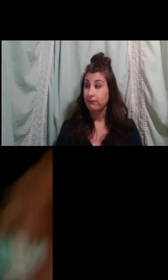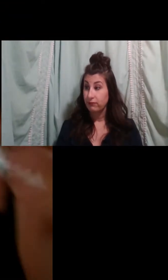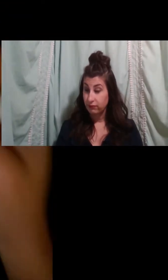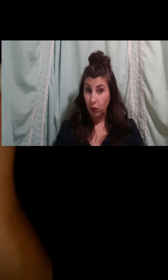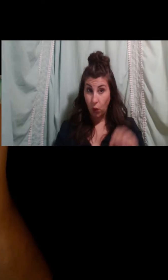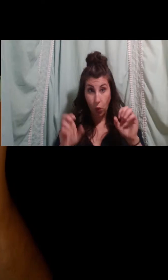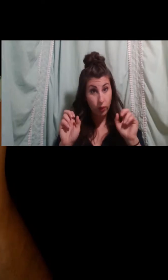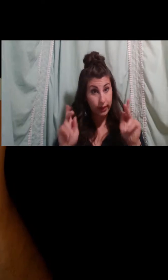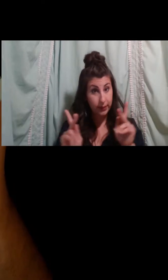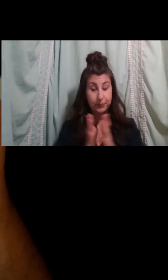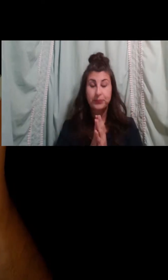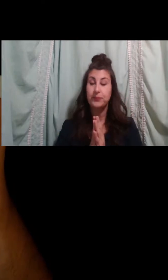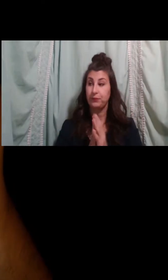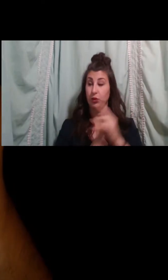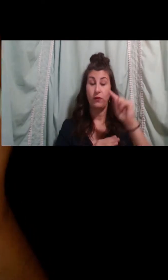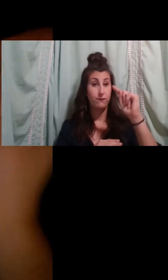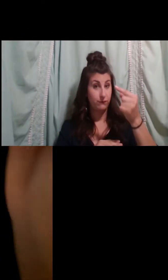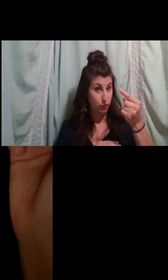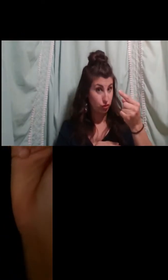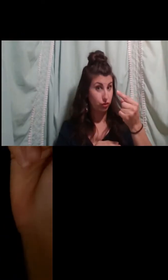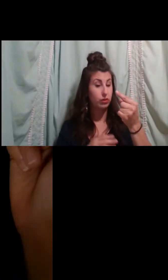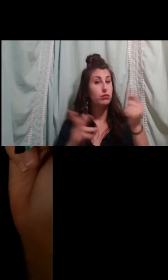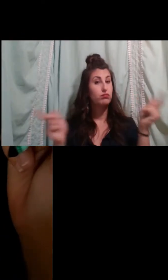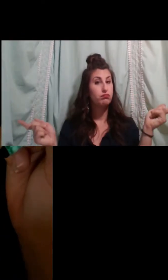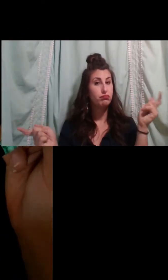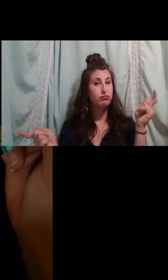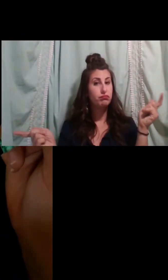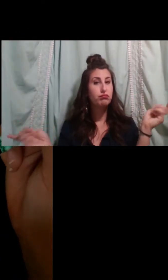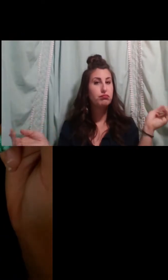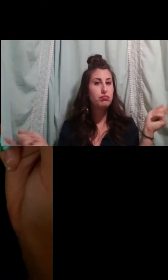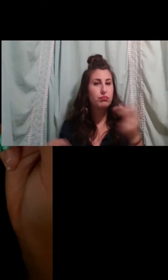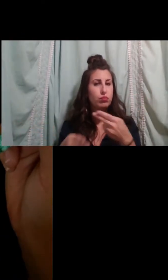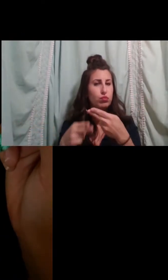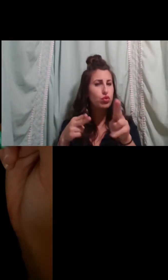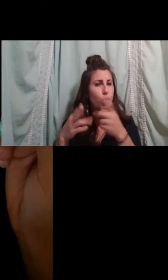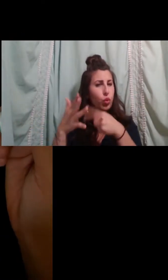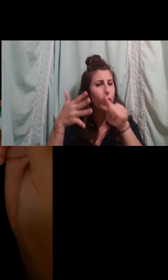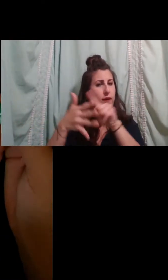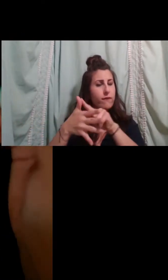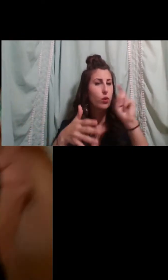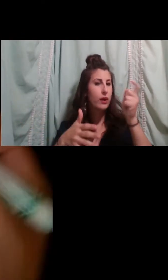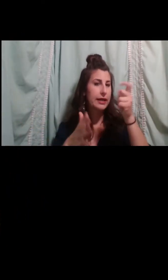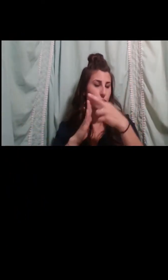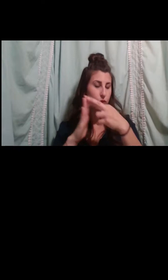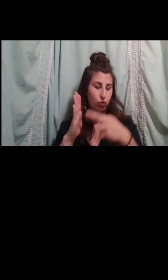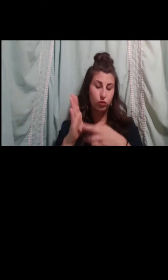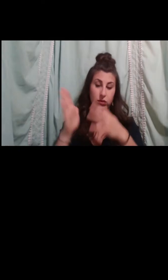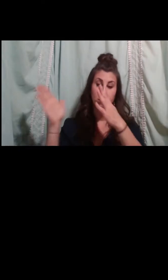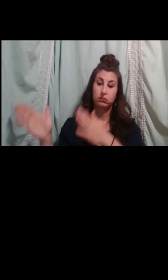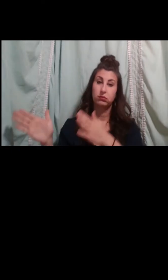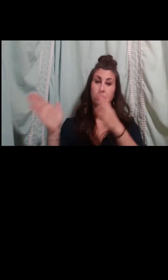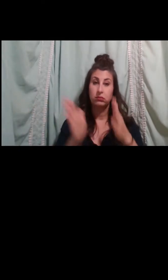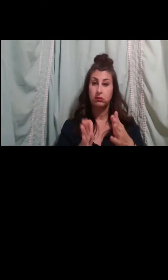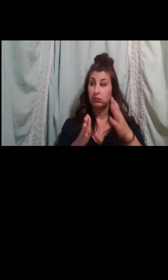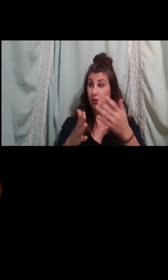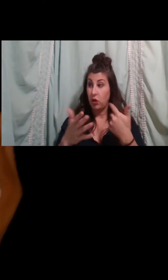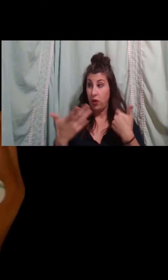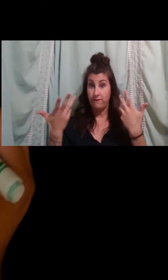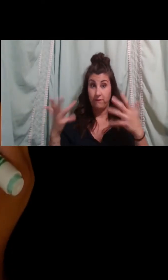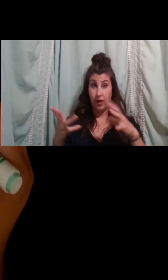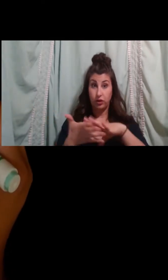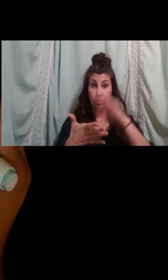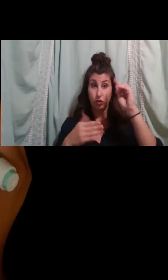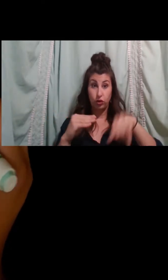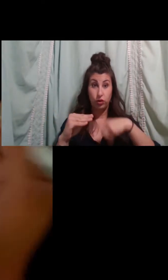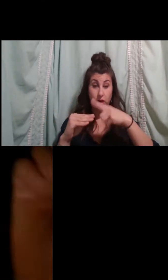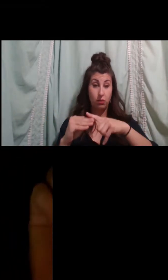All right, so we first started off with a mini review of exponent rules, and then we just learned